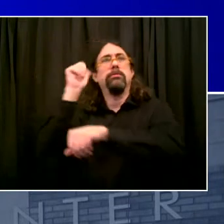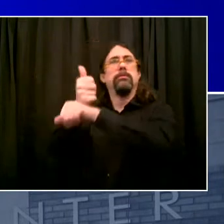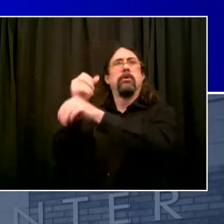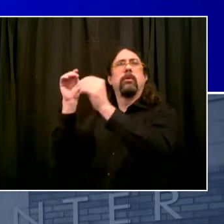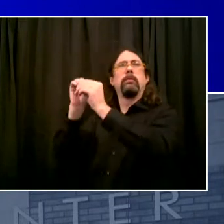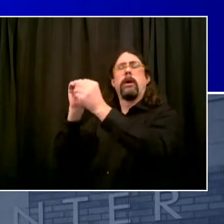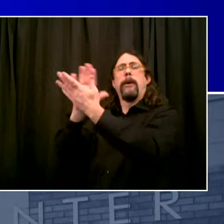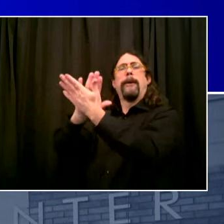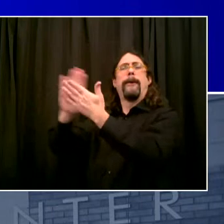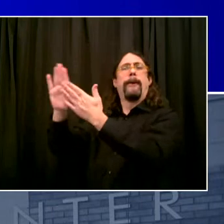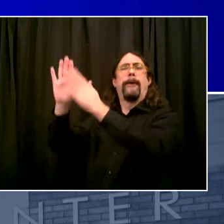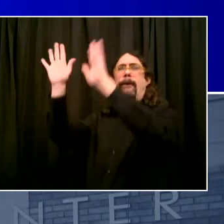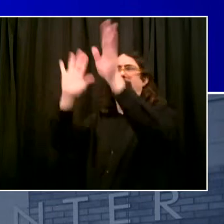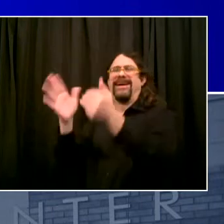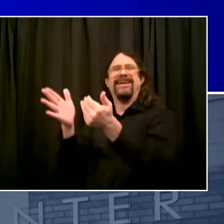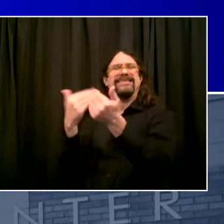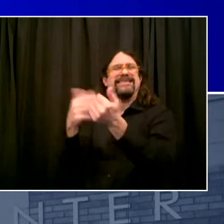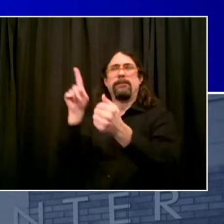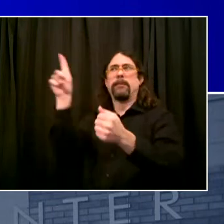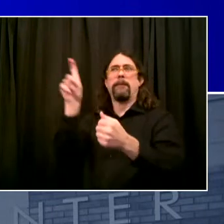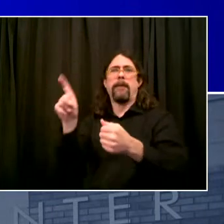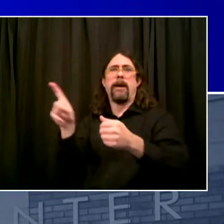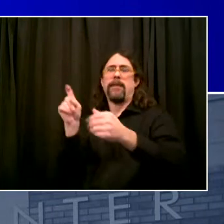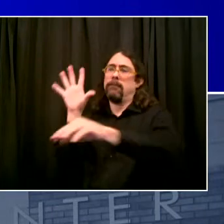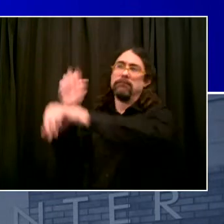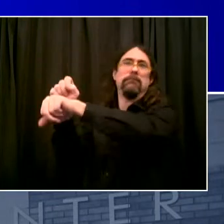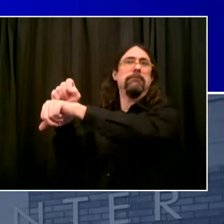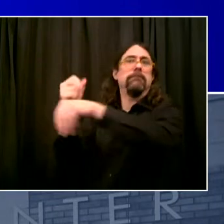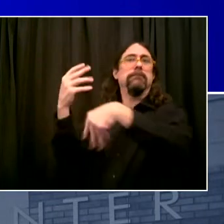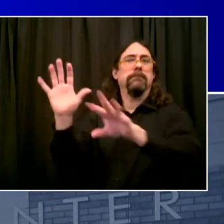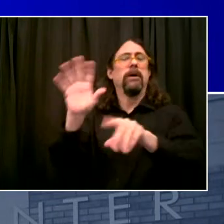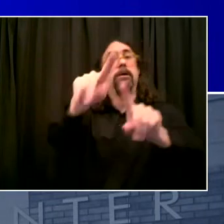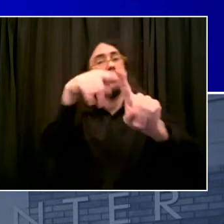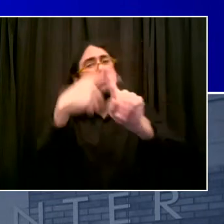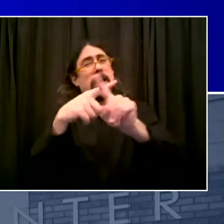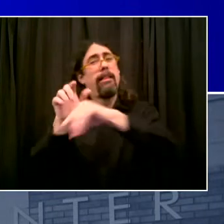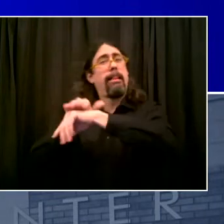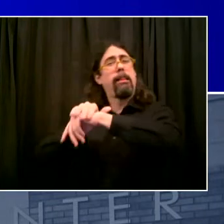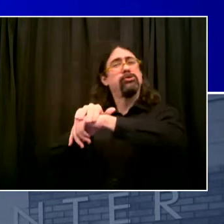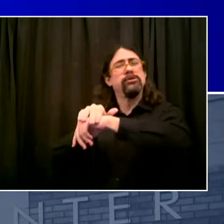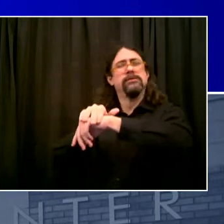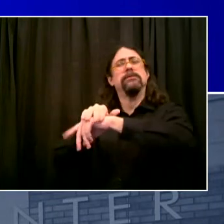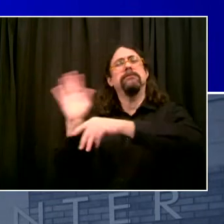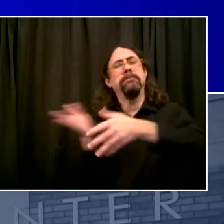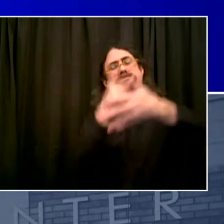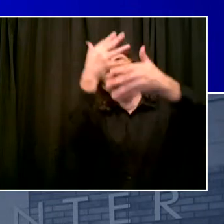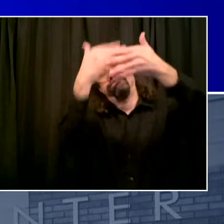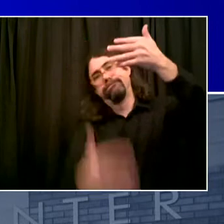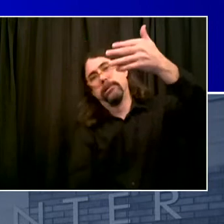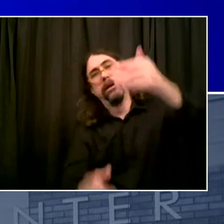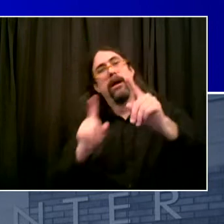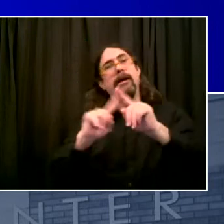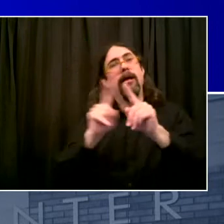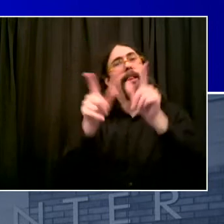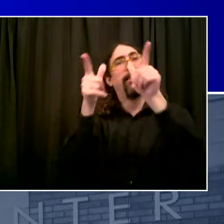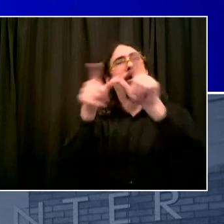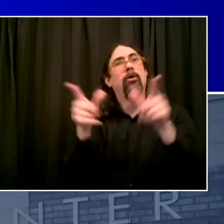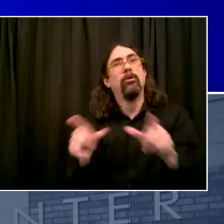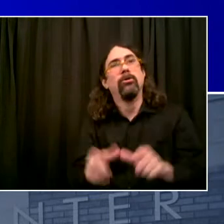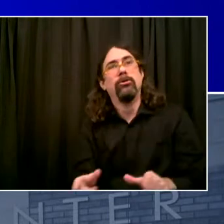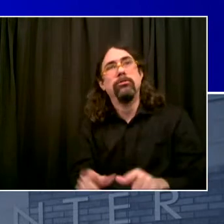adding an additional set of languages, Urdu, Arabic, Bengali, Haitian Creole and